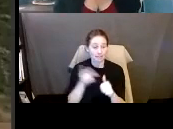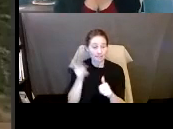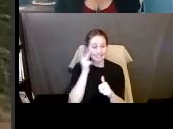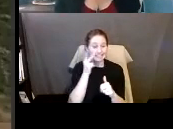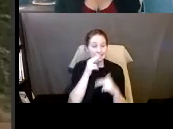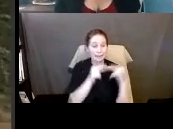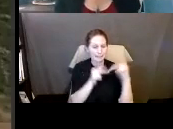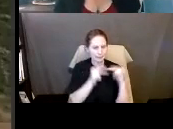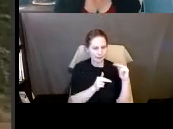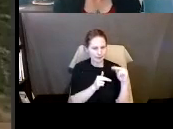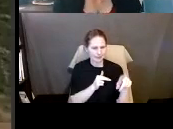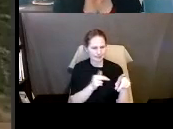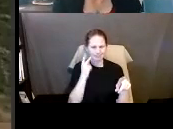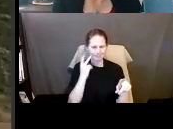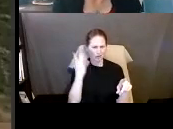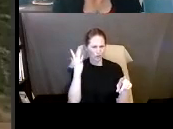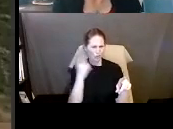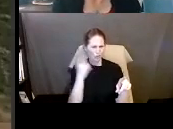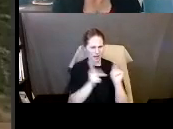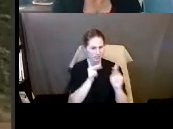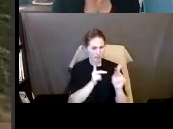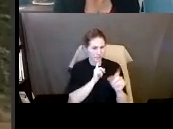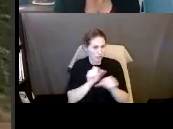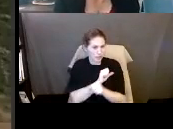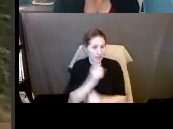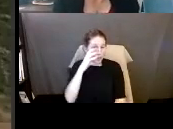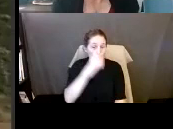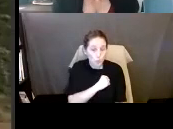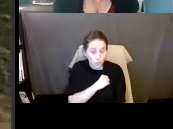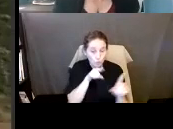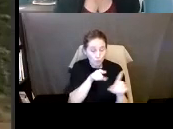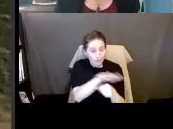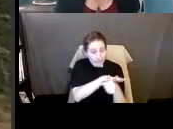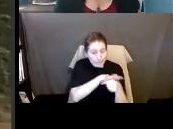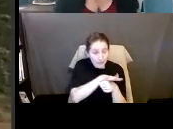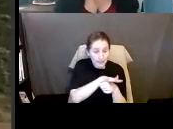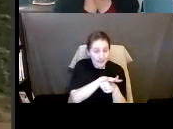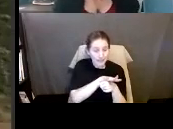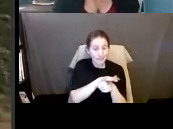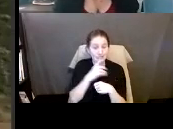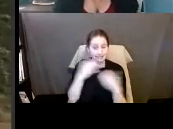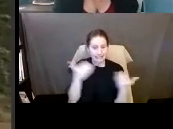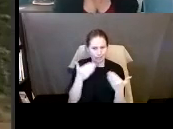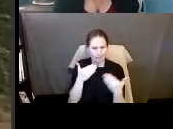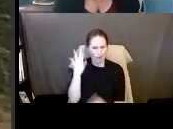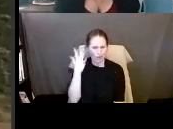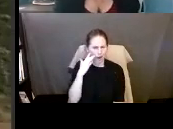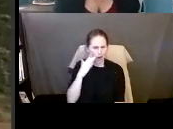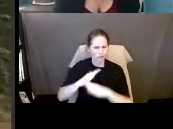and ask why these people might have actually assumed that the spaces at Wadi el-Hudi were